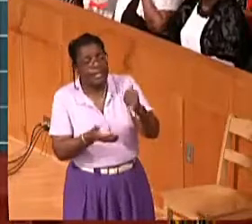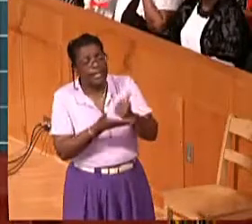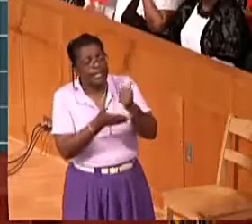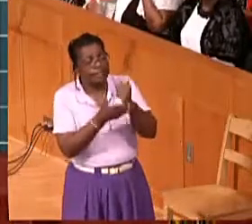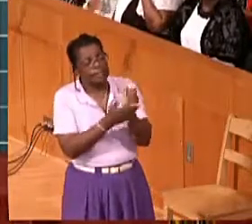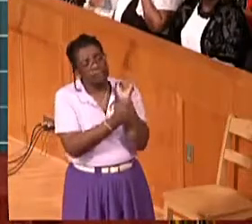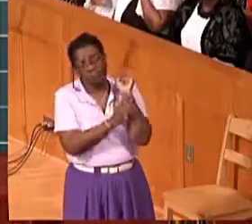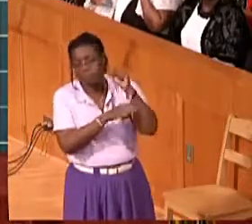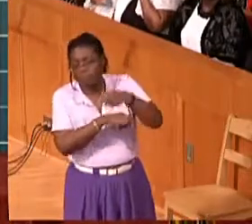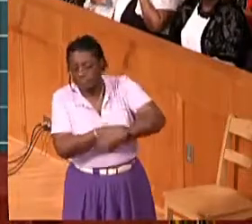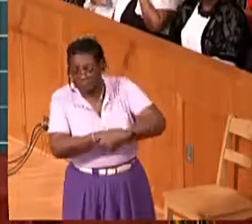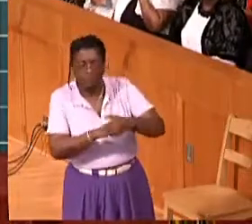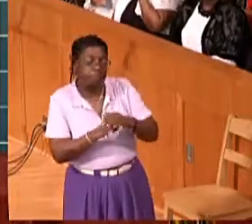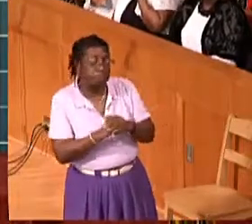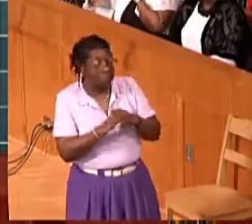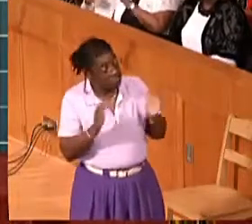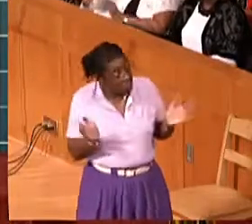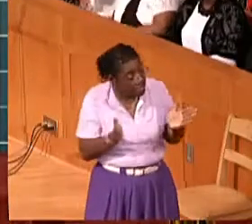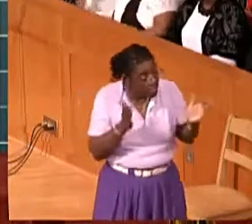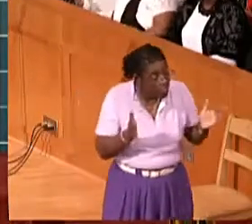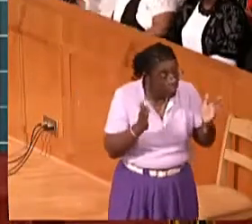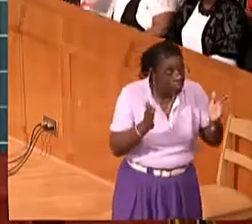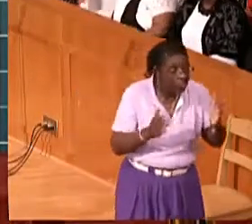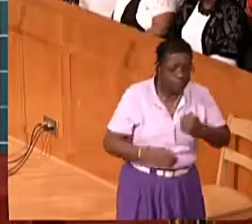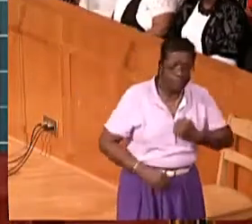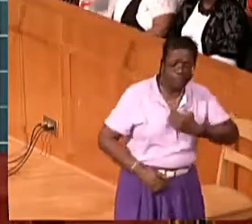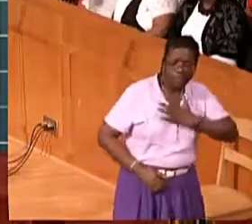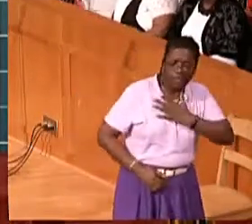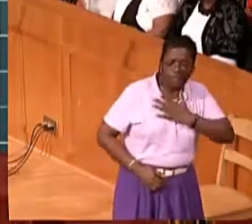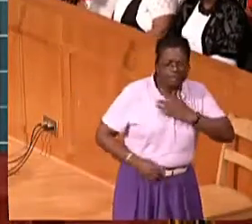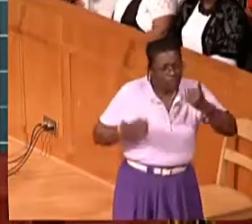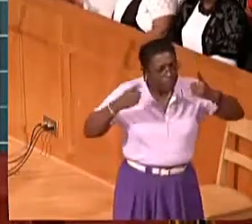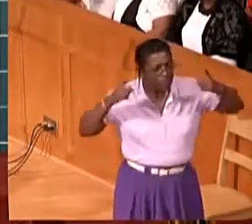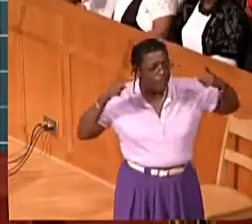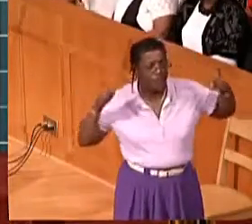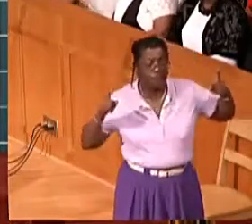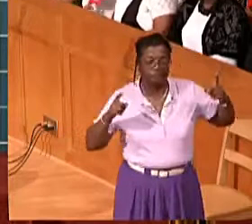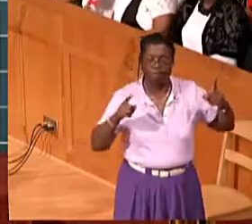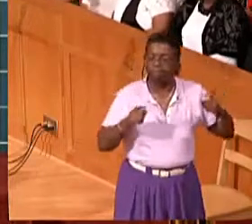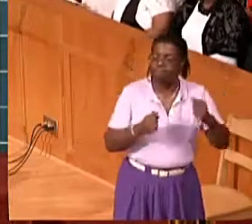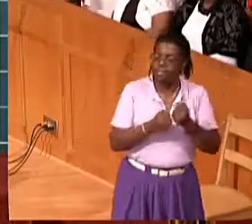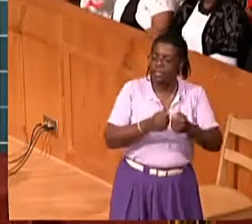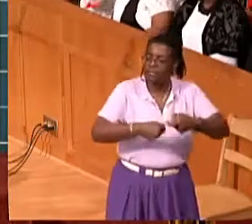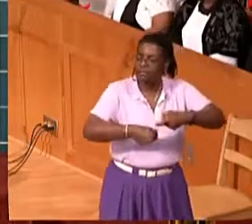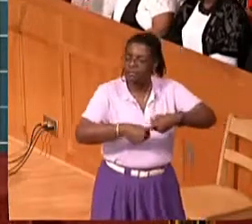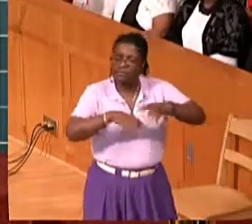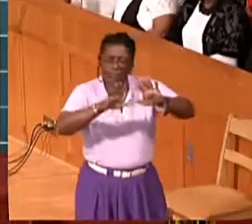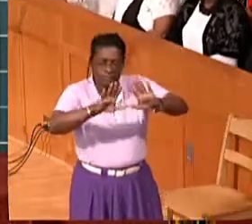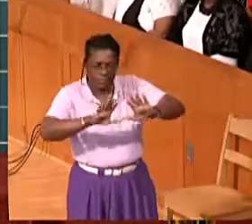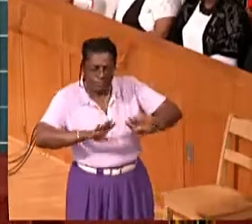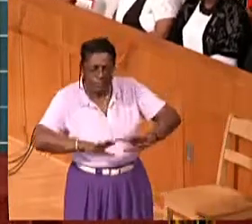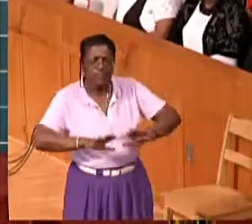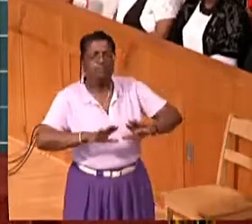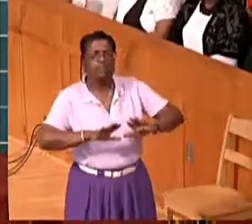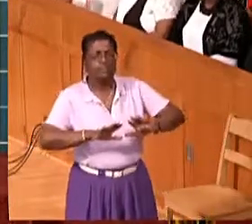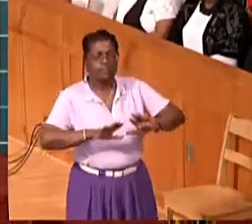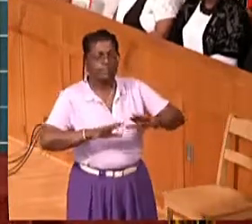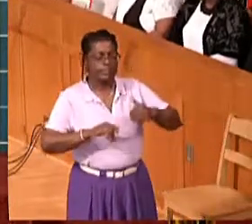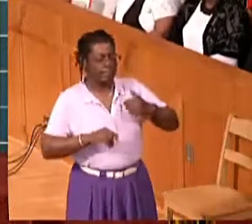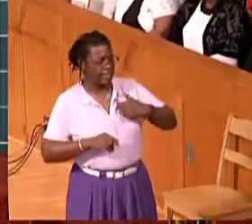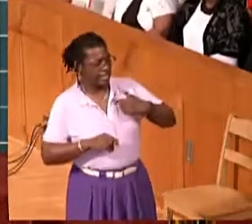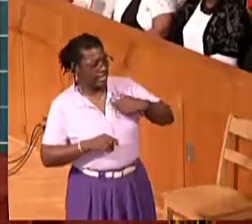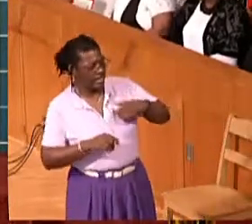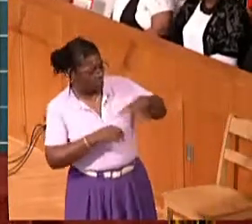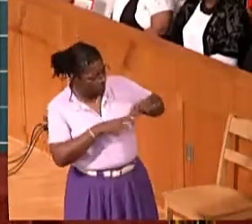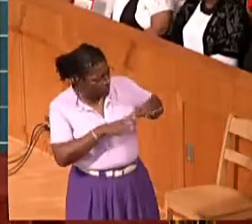song that helps to get me going. Every Sunday morning when I stand behind this desk, I have the musician play Speak to My Heart,